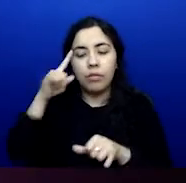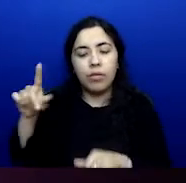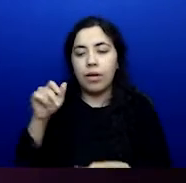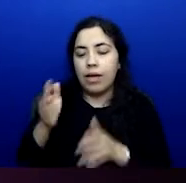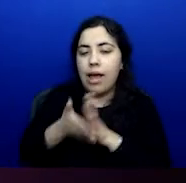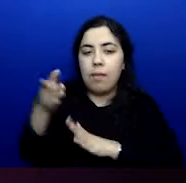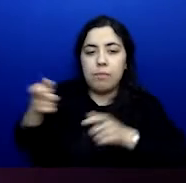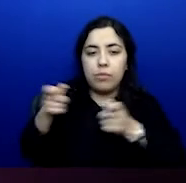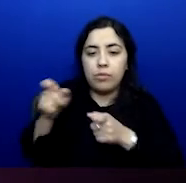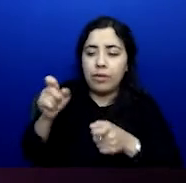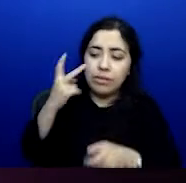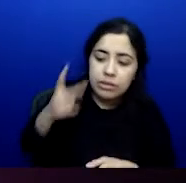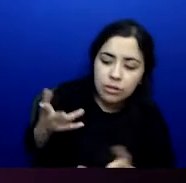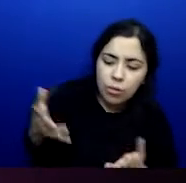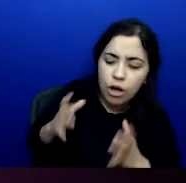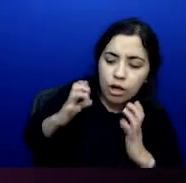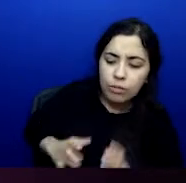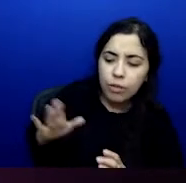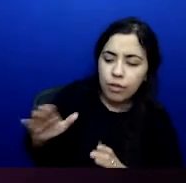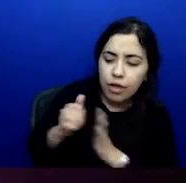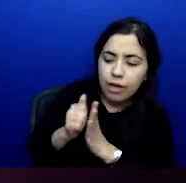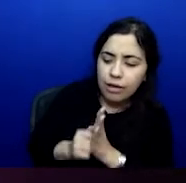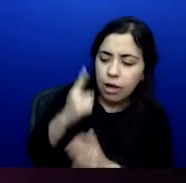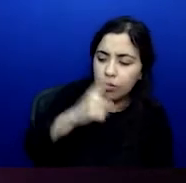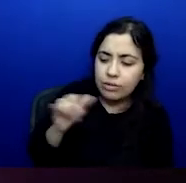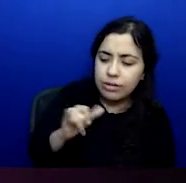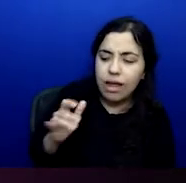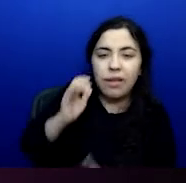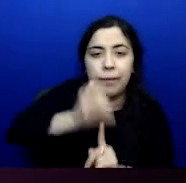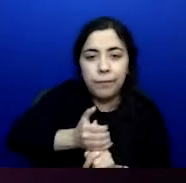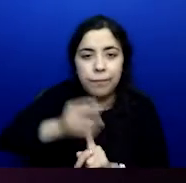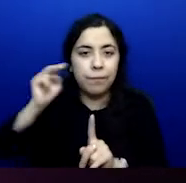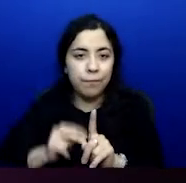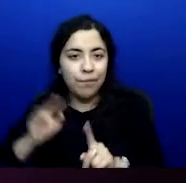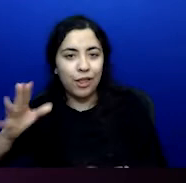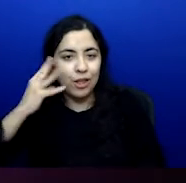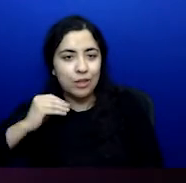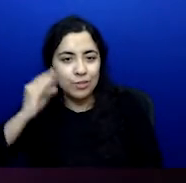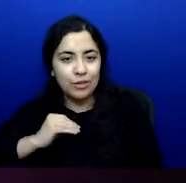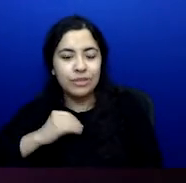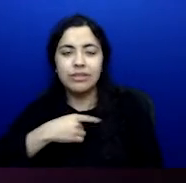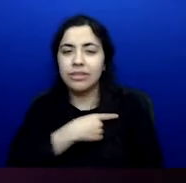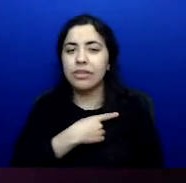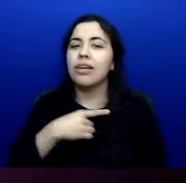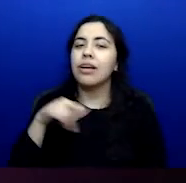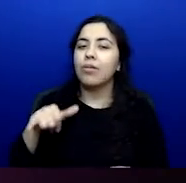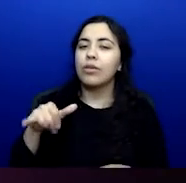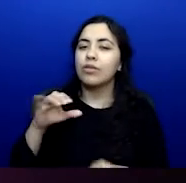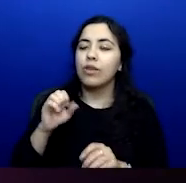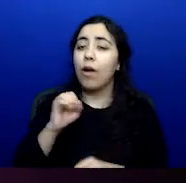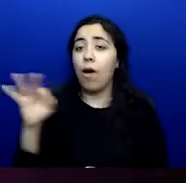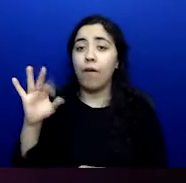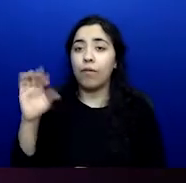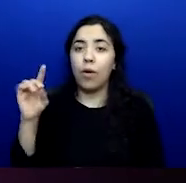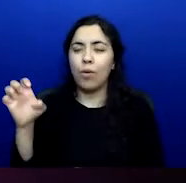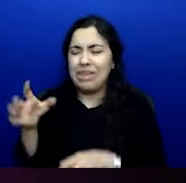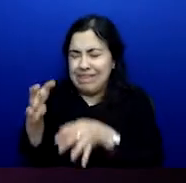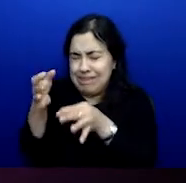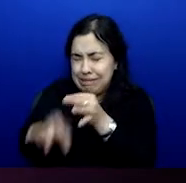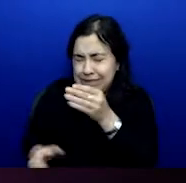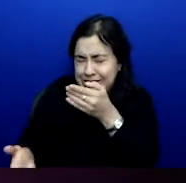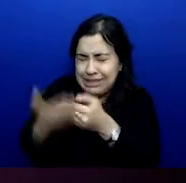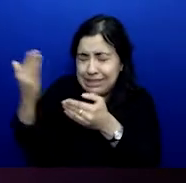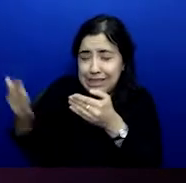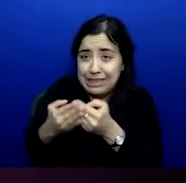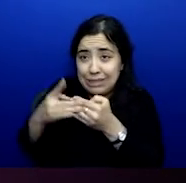stuff, where you need to see what a customer's account actually looks like. And with this Blitz auth code, it's so easy, it